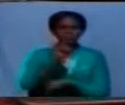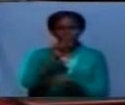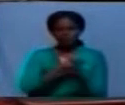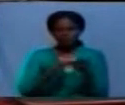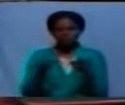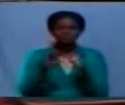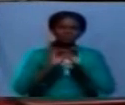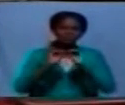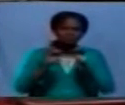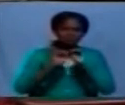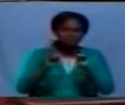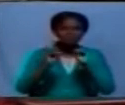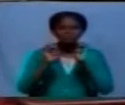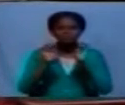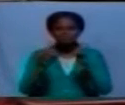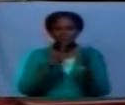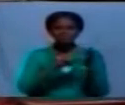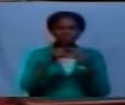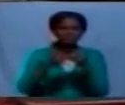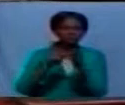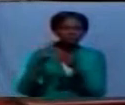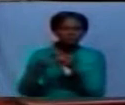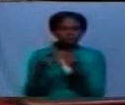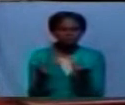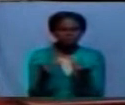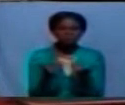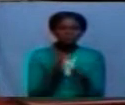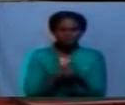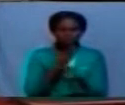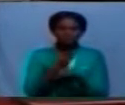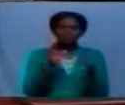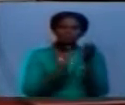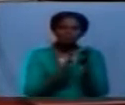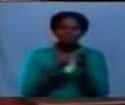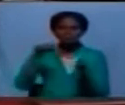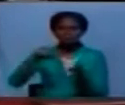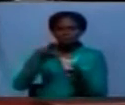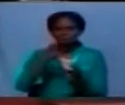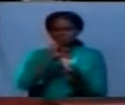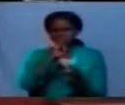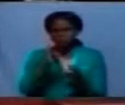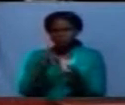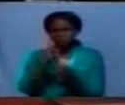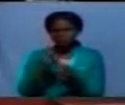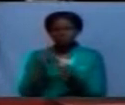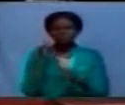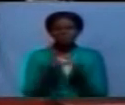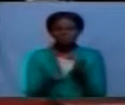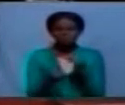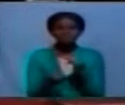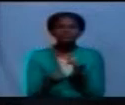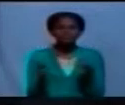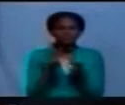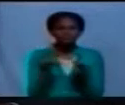of intensified education, programs here and there, school quizzes, and that's it. You are very